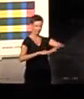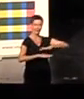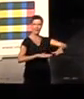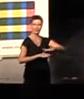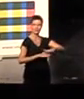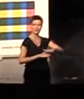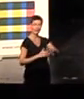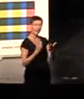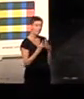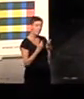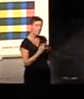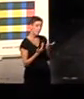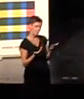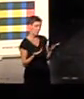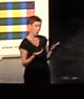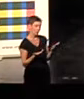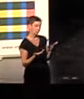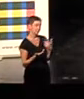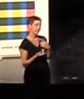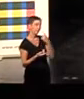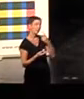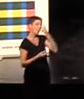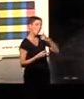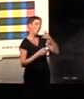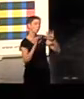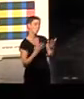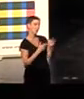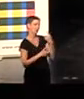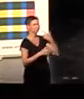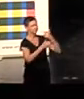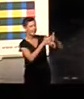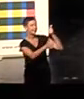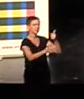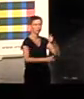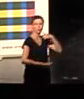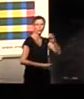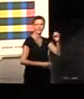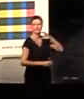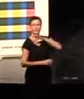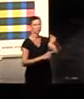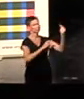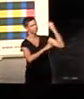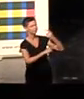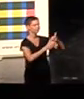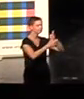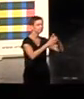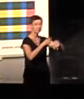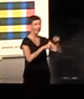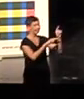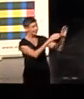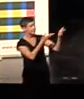and even more de oude wereld die industrie 20th century is de